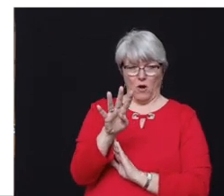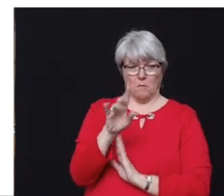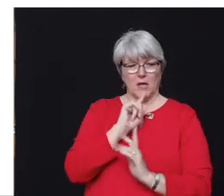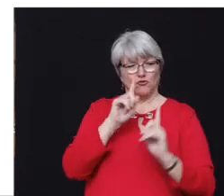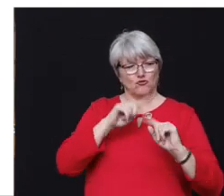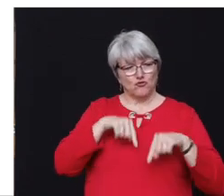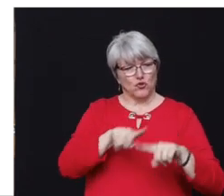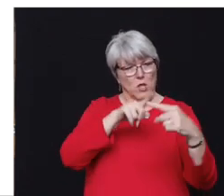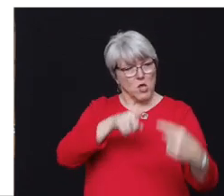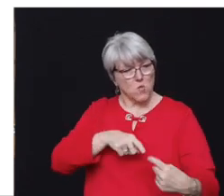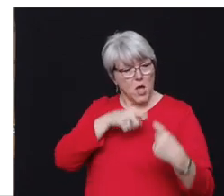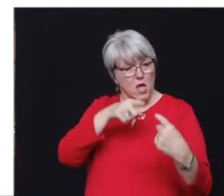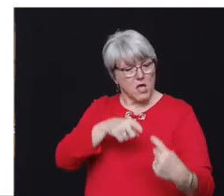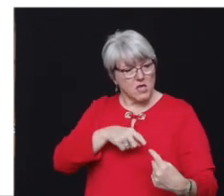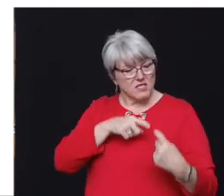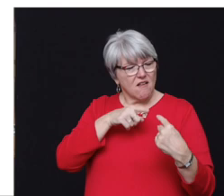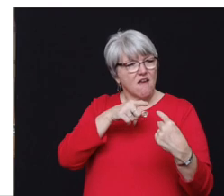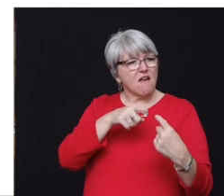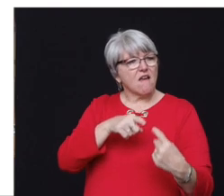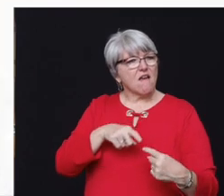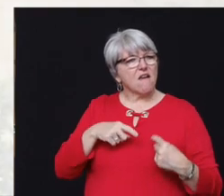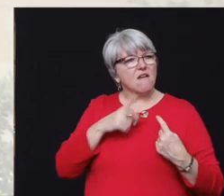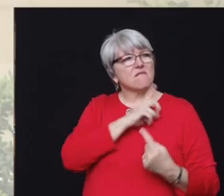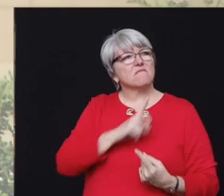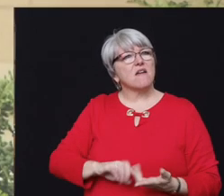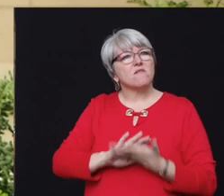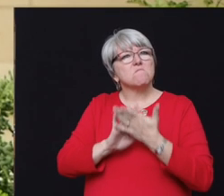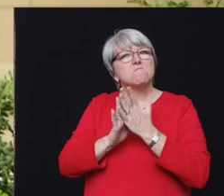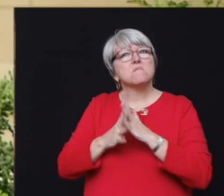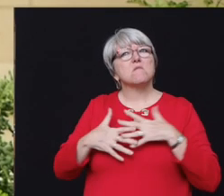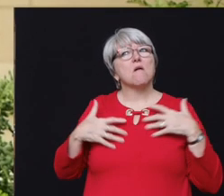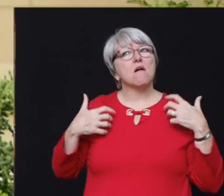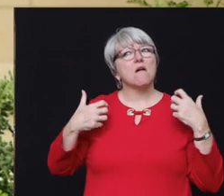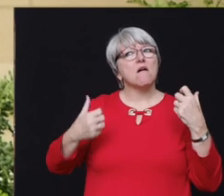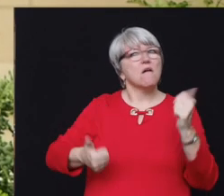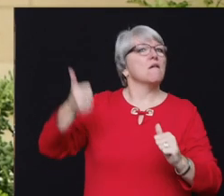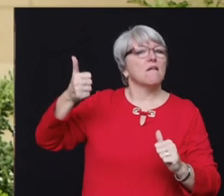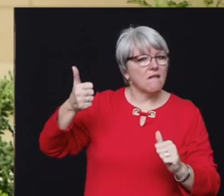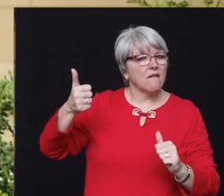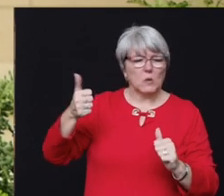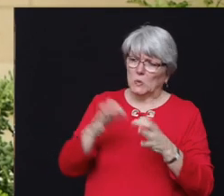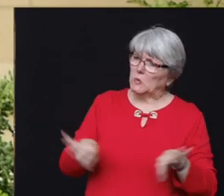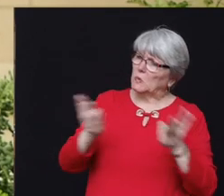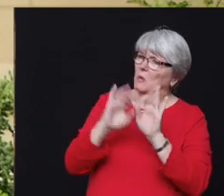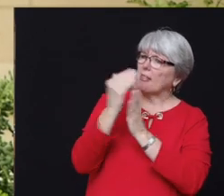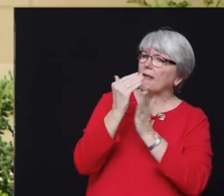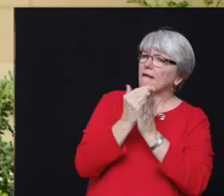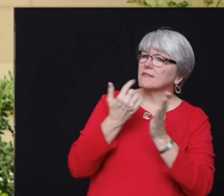wrestling that David gets stronger. And I think there's a really valuable lesson for us